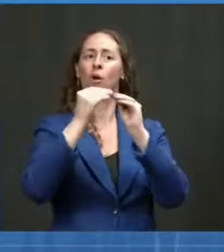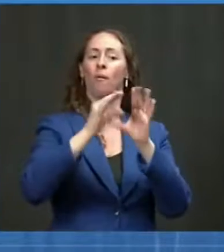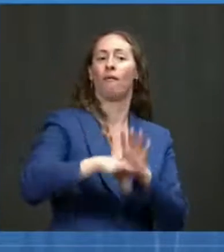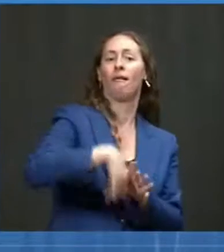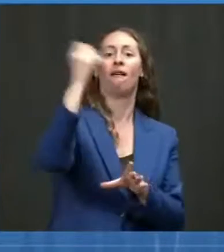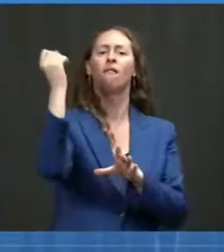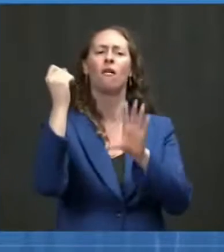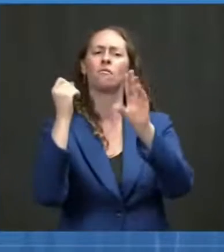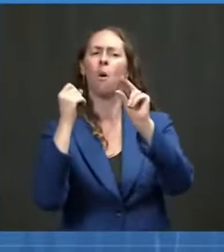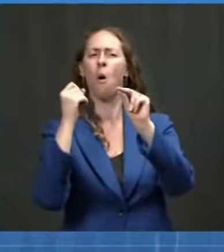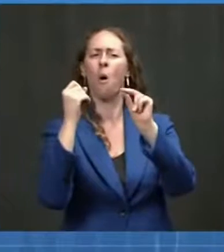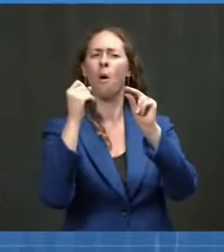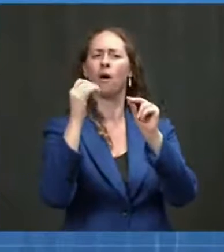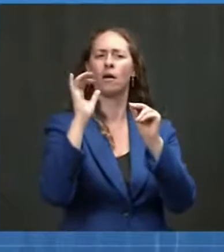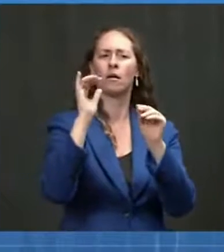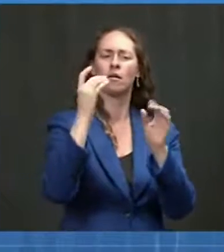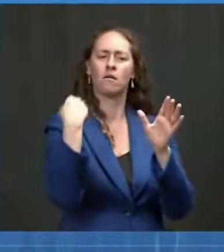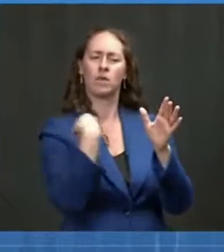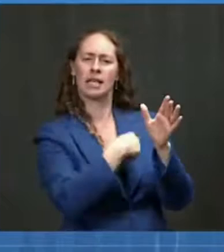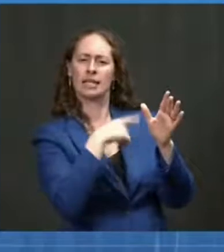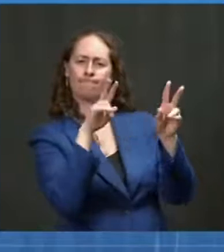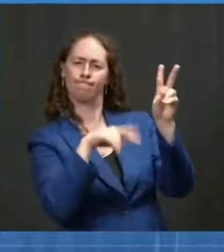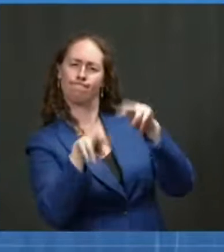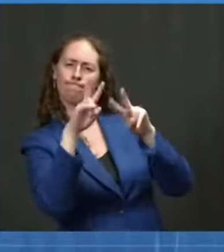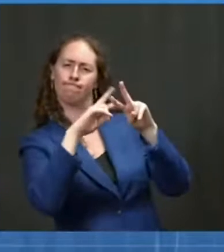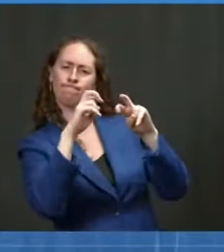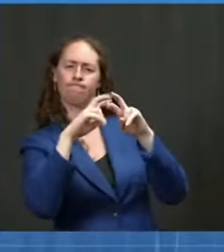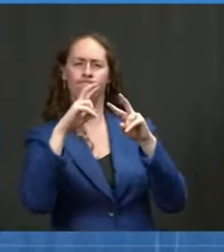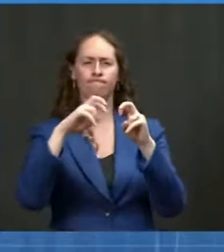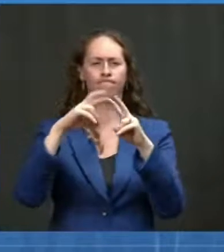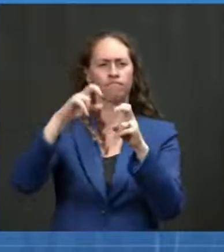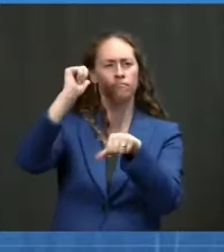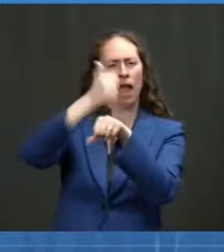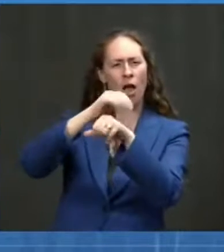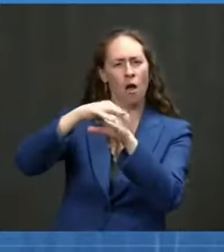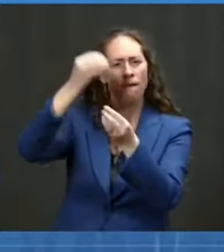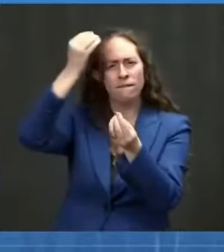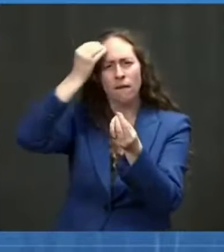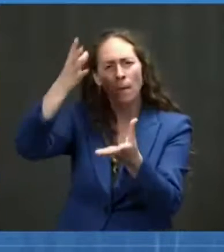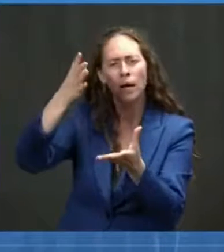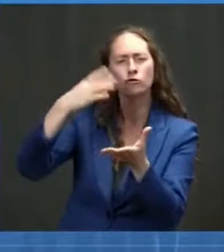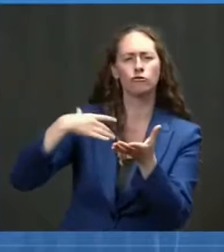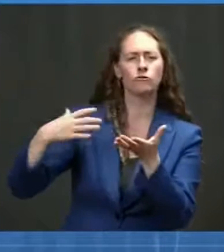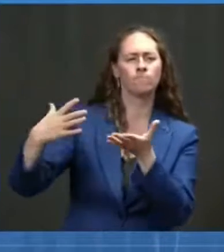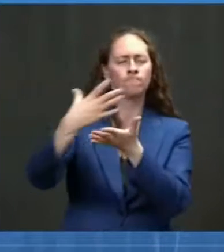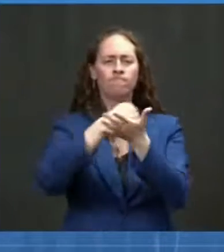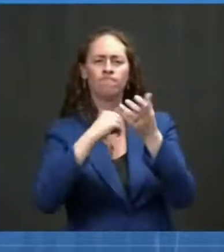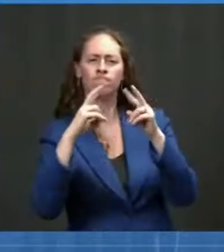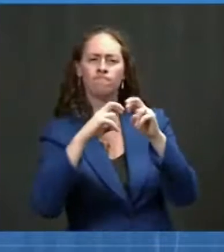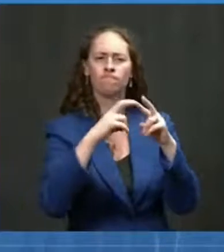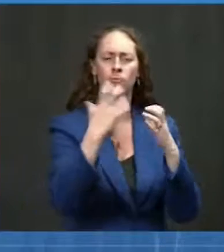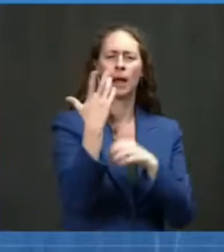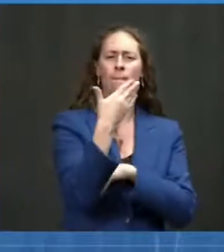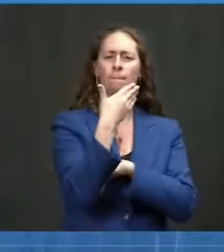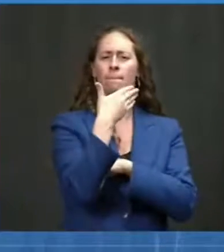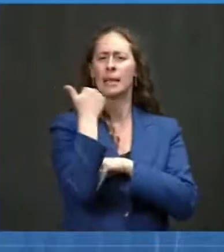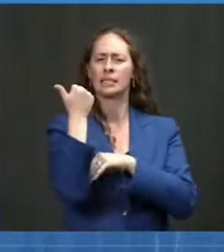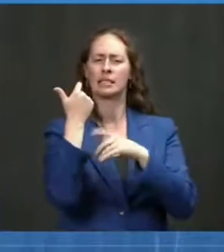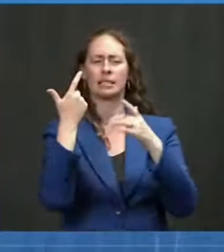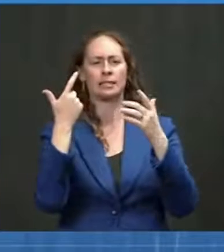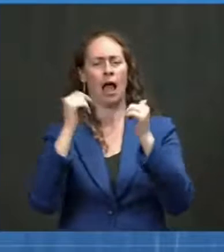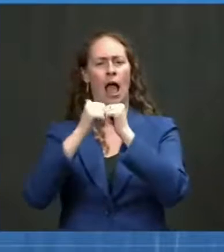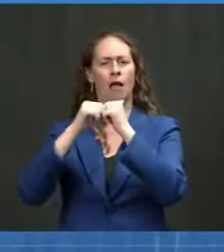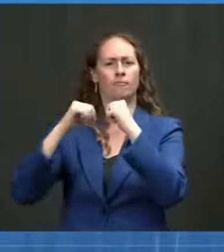judgment comes in. And it's why we put so much time and thought into this decision, why we pulled the best public health and medical minds from